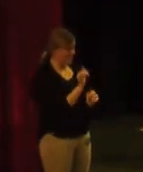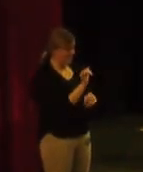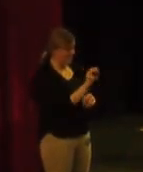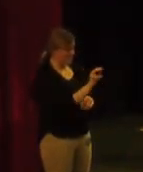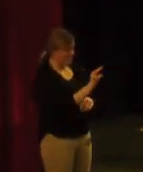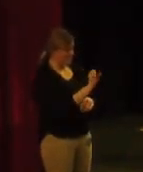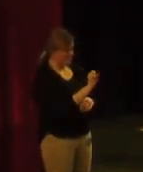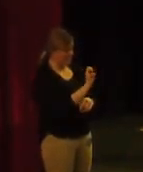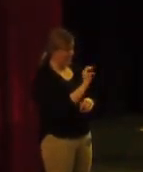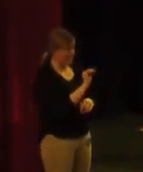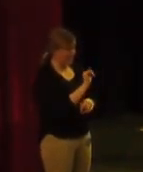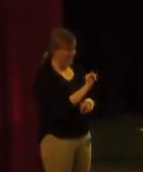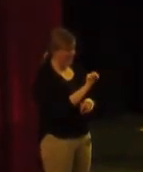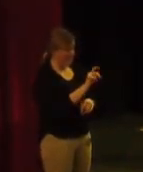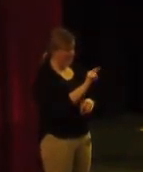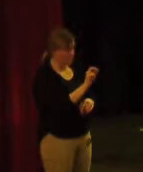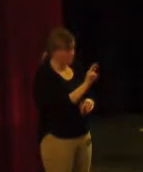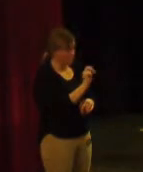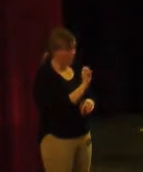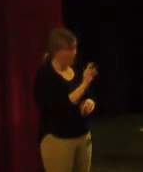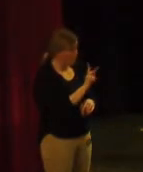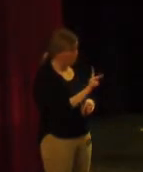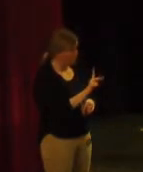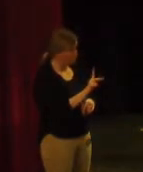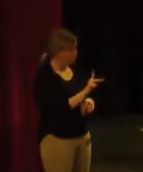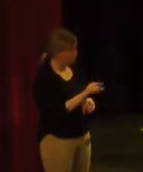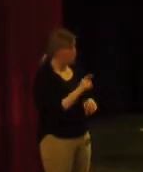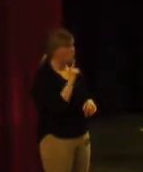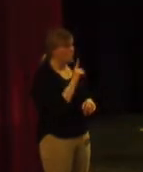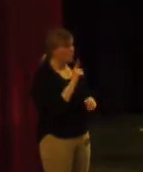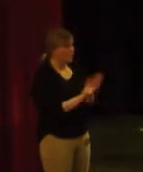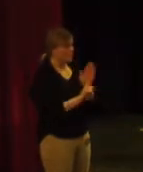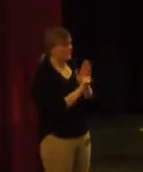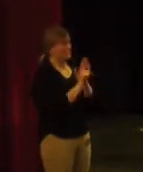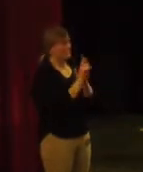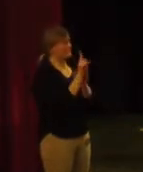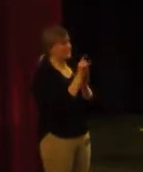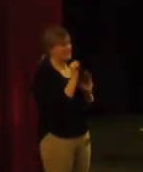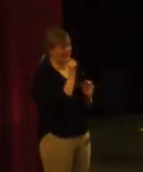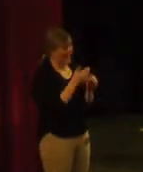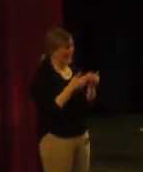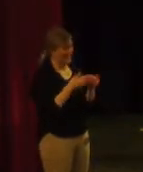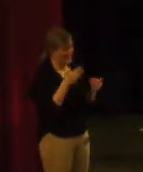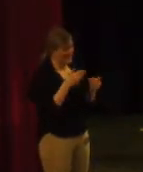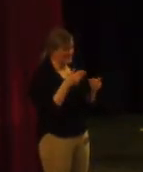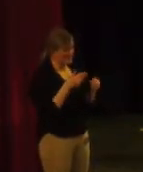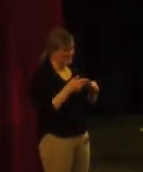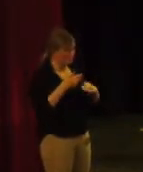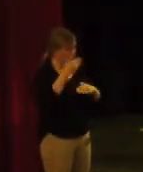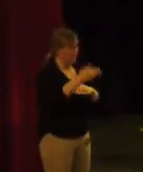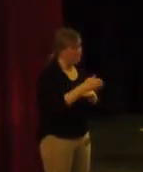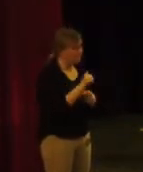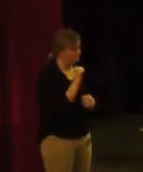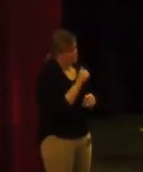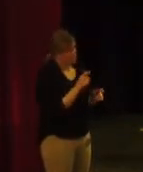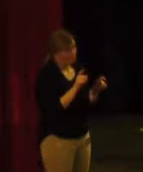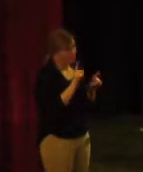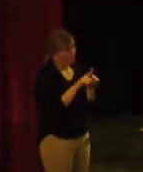there's a lot of ways to get to the fence in the first place. So it's a very high fence. And it's not easy to cross, but it's not uncrossable at all.